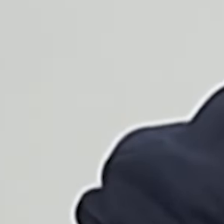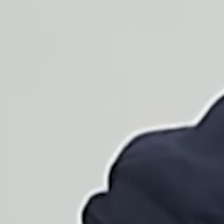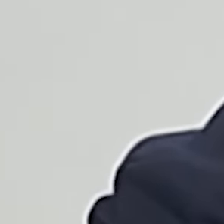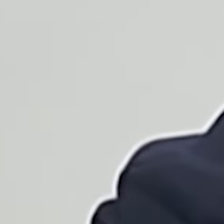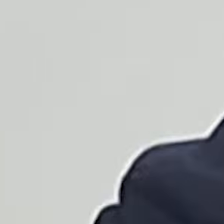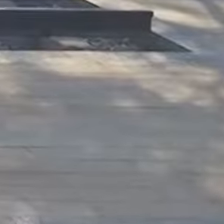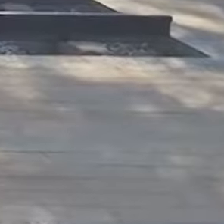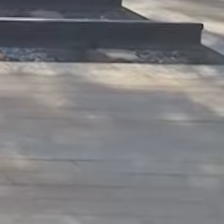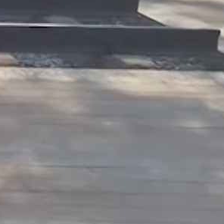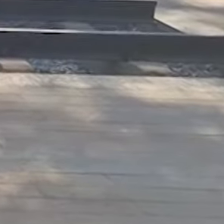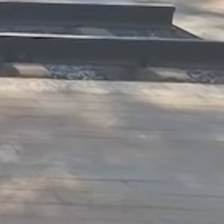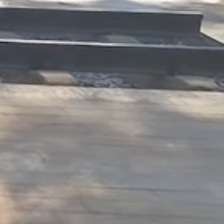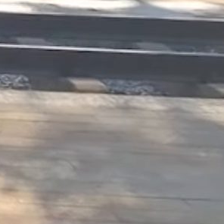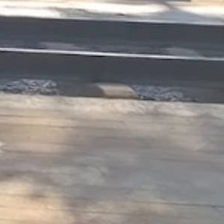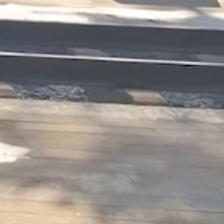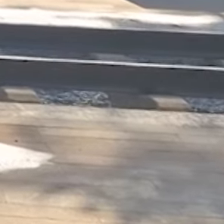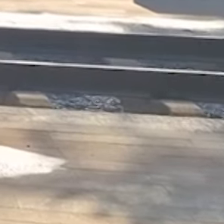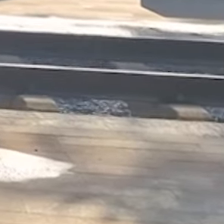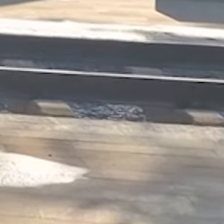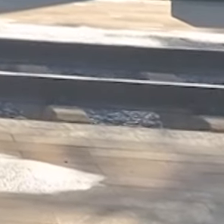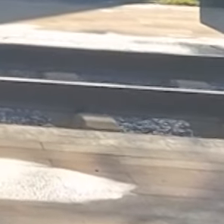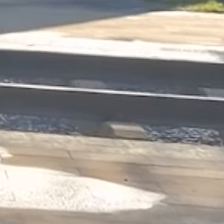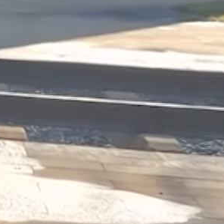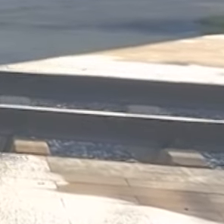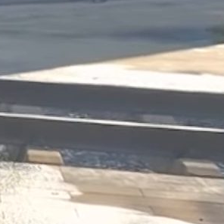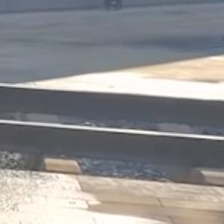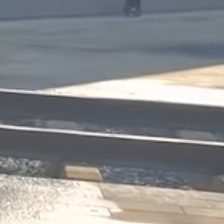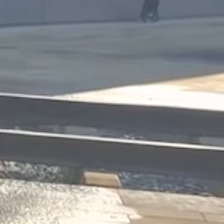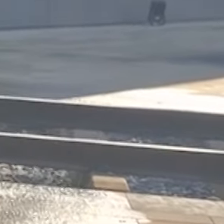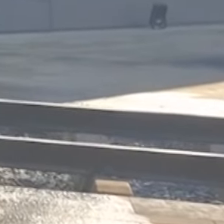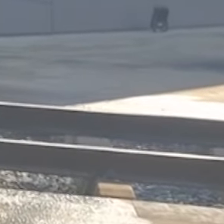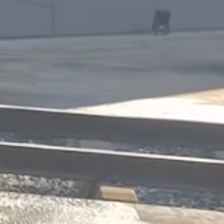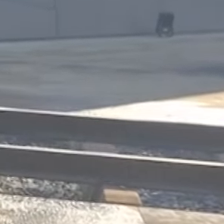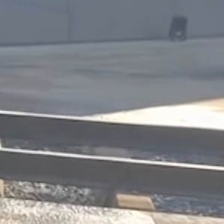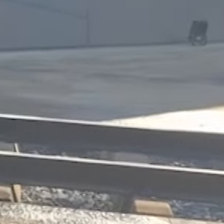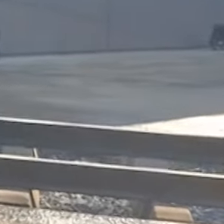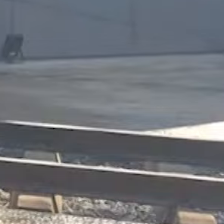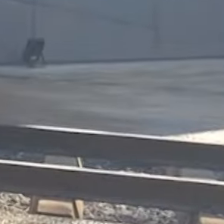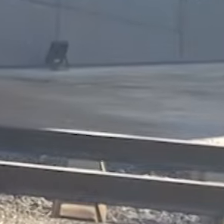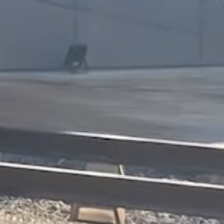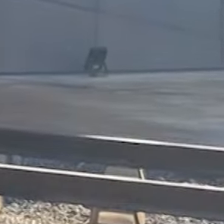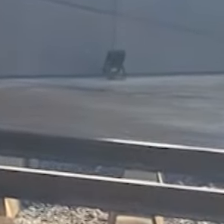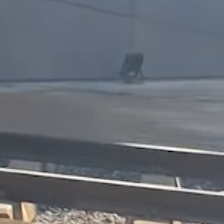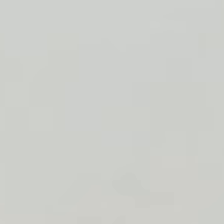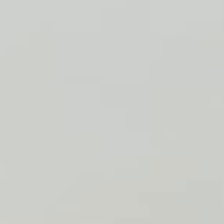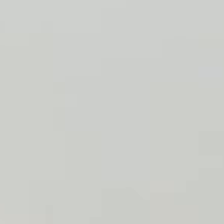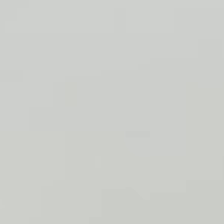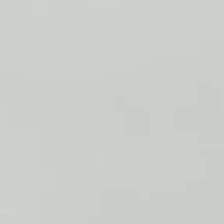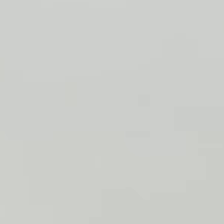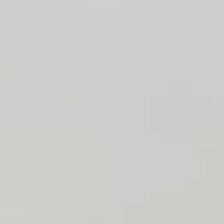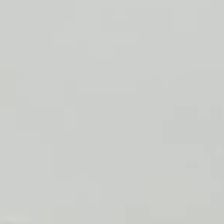walked the whole way again of the Tazara Railway. After the tour, we feel again about